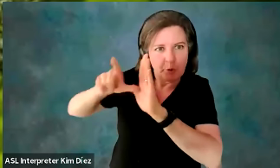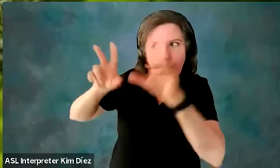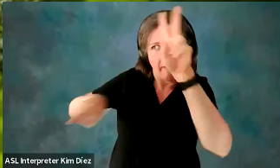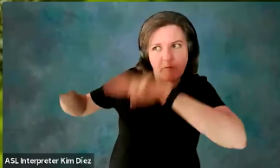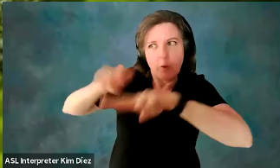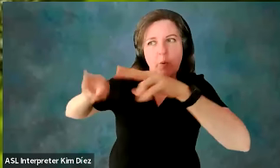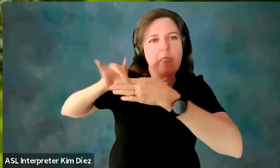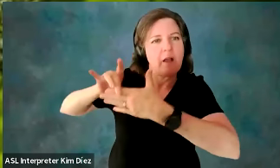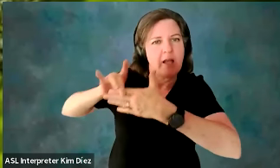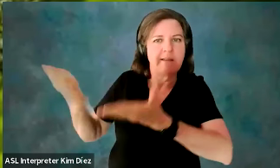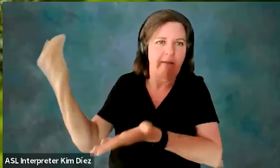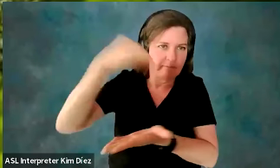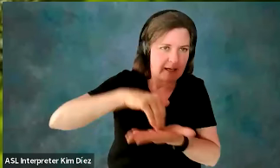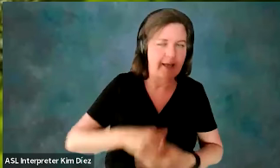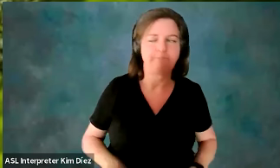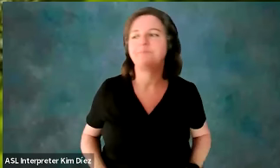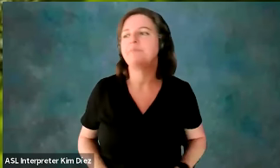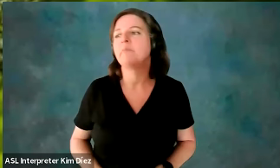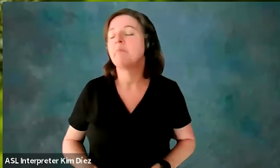check out the content once more.